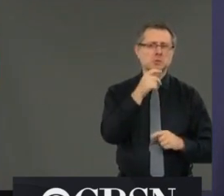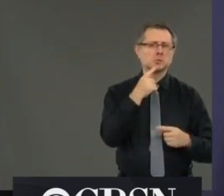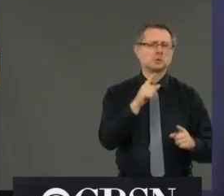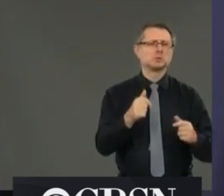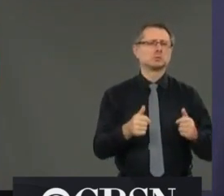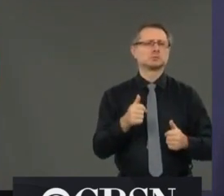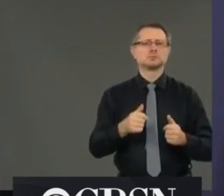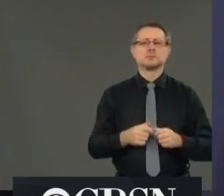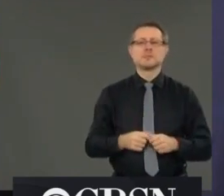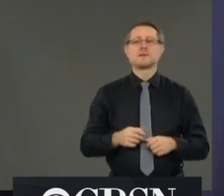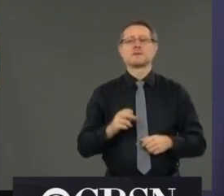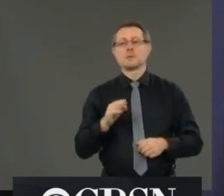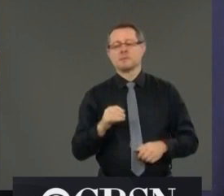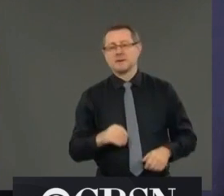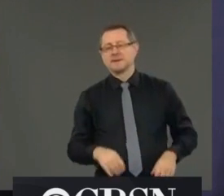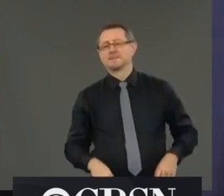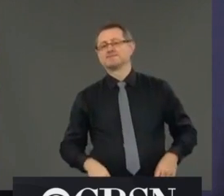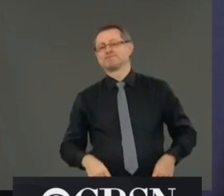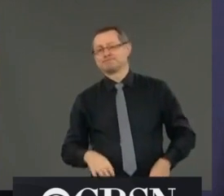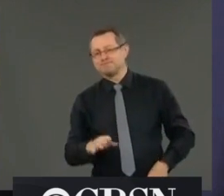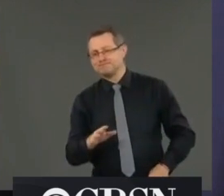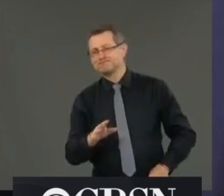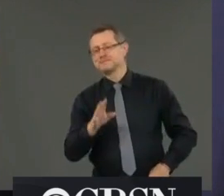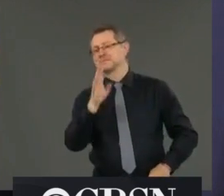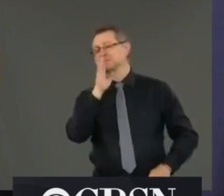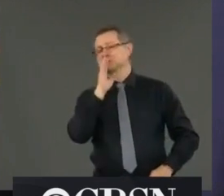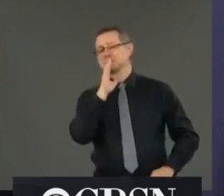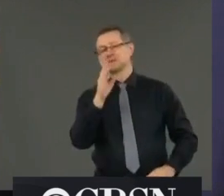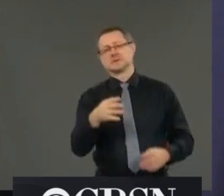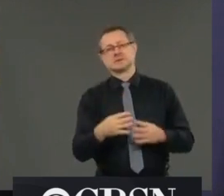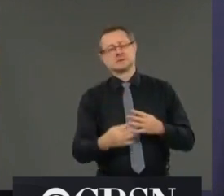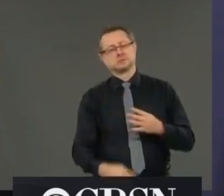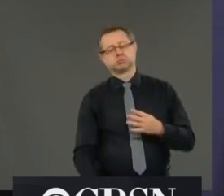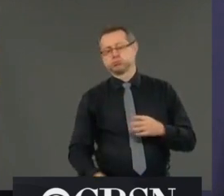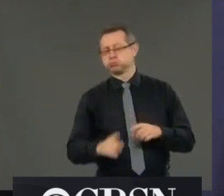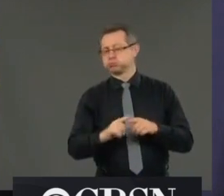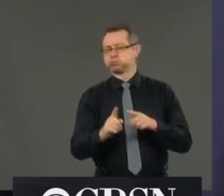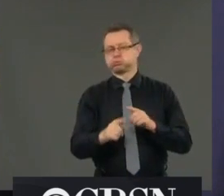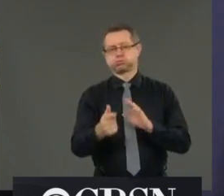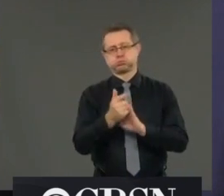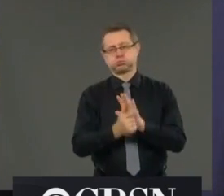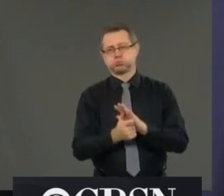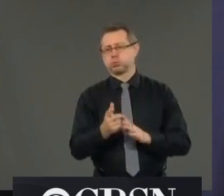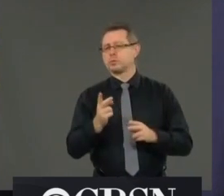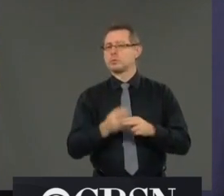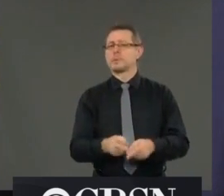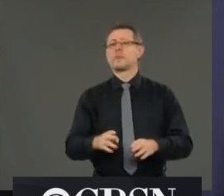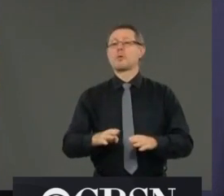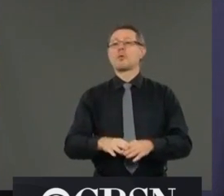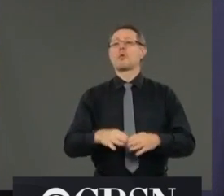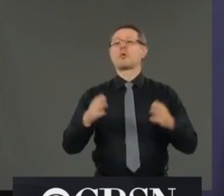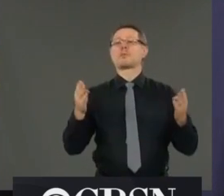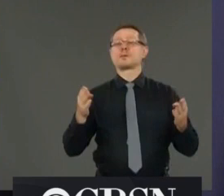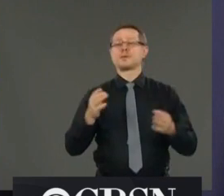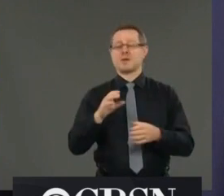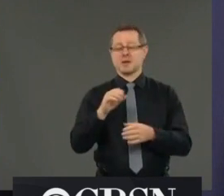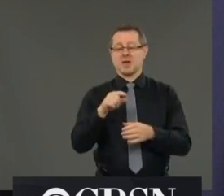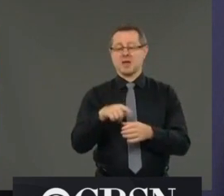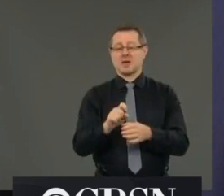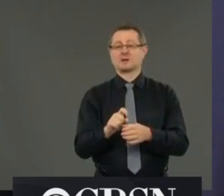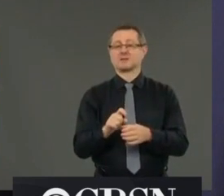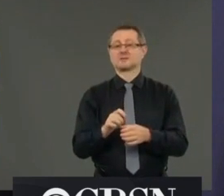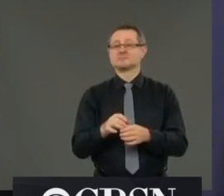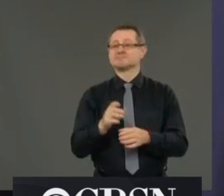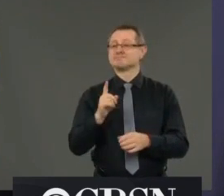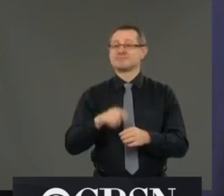Well, there's a number of laws here. One of the laws is called the Open Container Law. You can't drink an